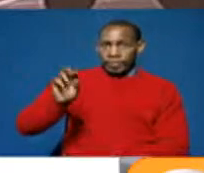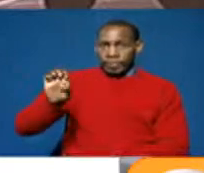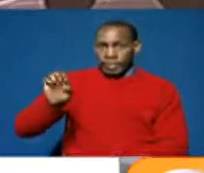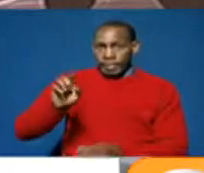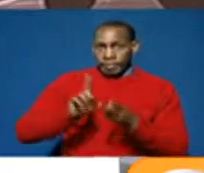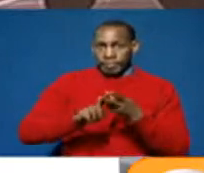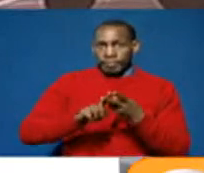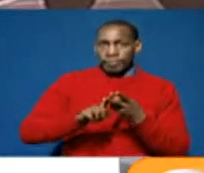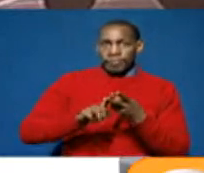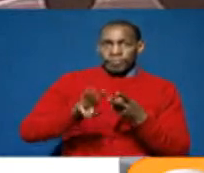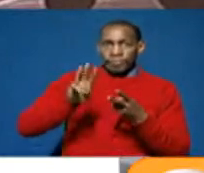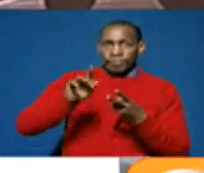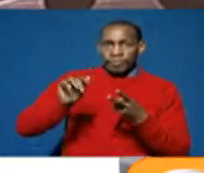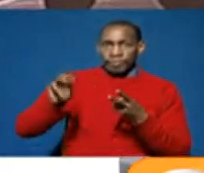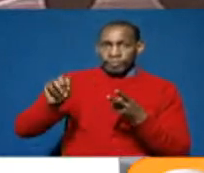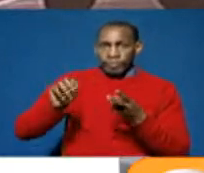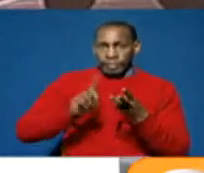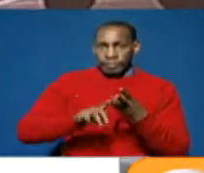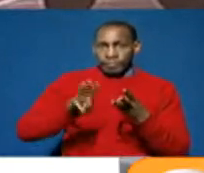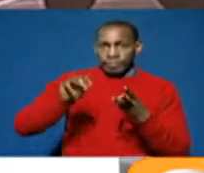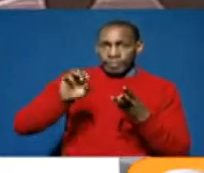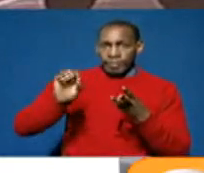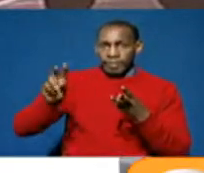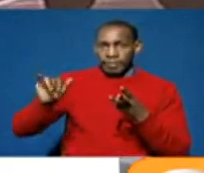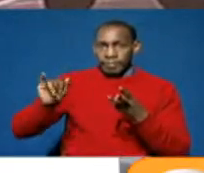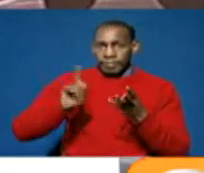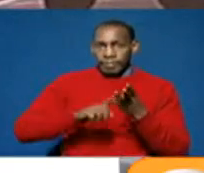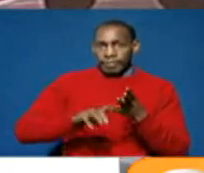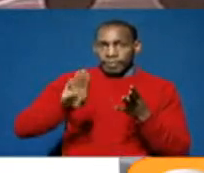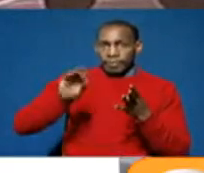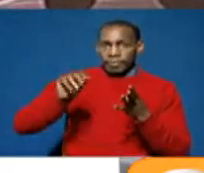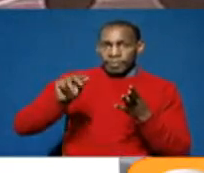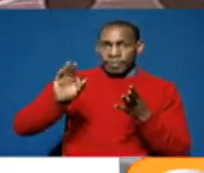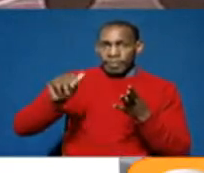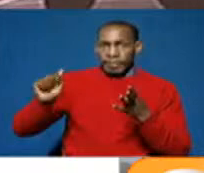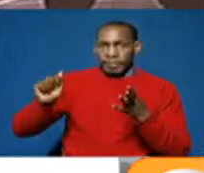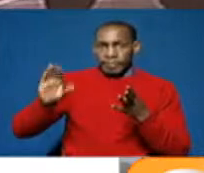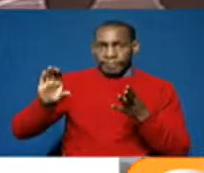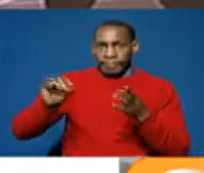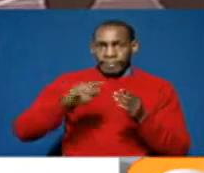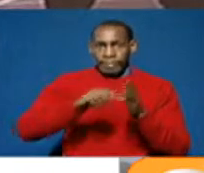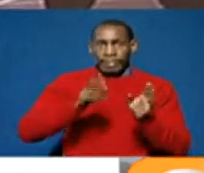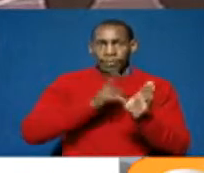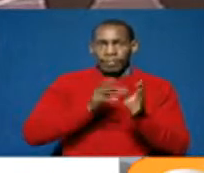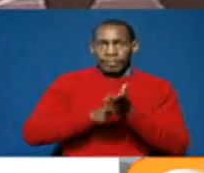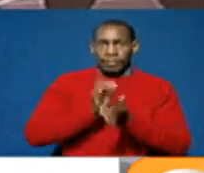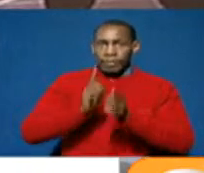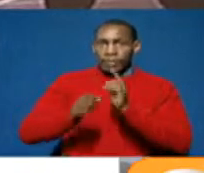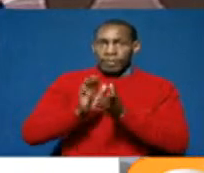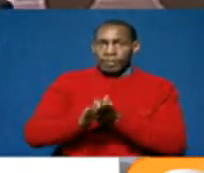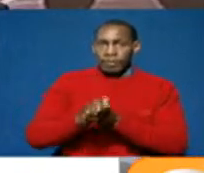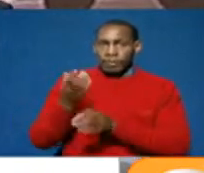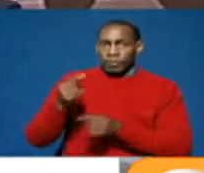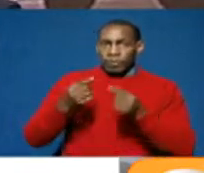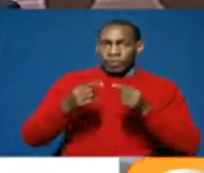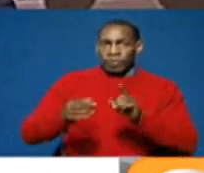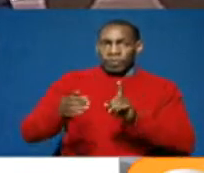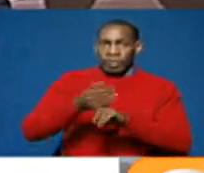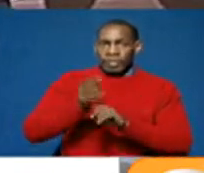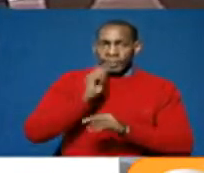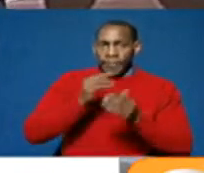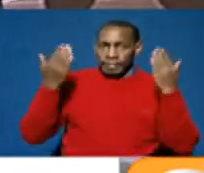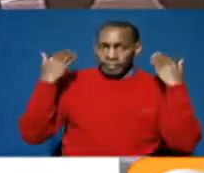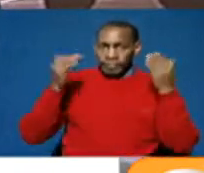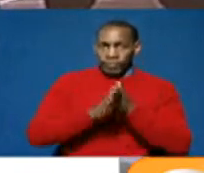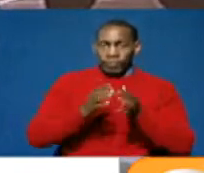Wiseman, Were, William Ryan, William Mbevi and Boniface Mweresa will contest the relay gold after sailing through to the